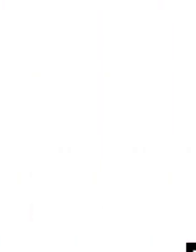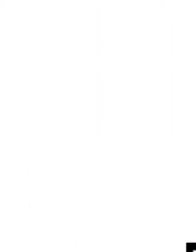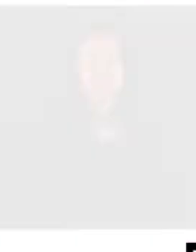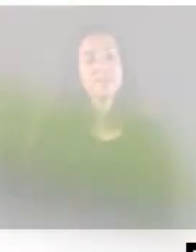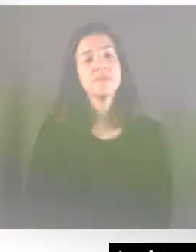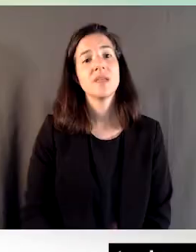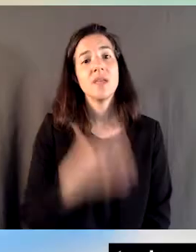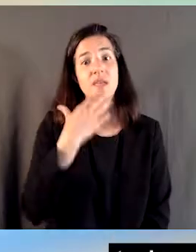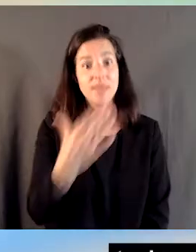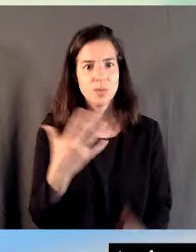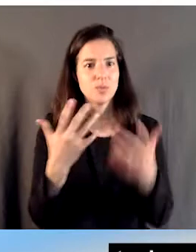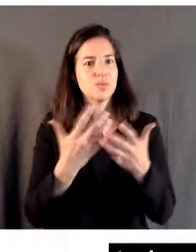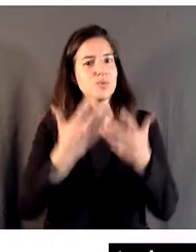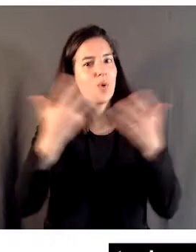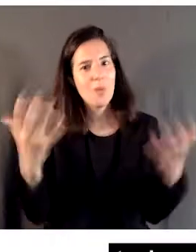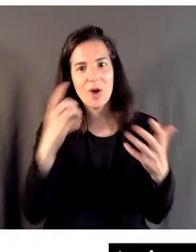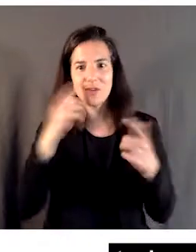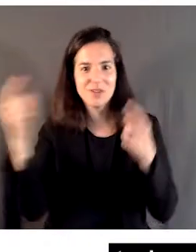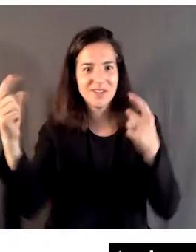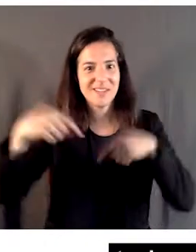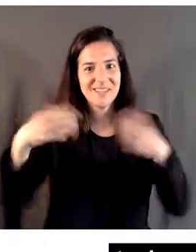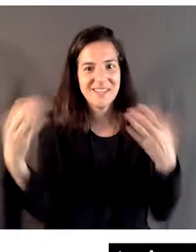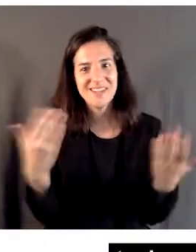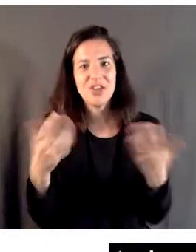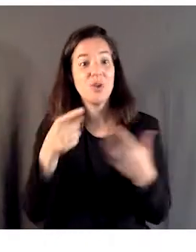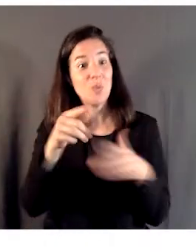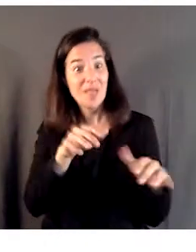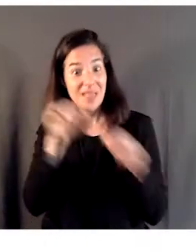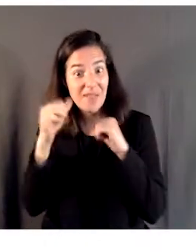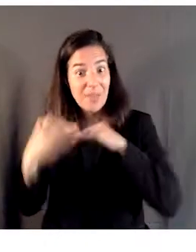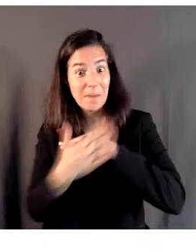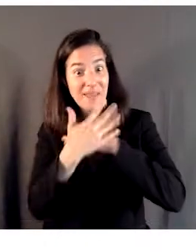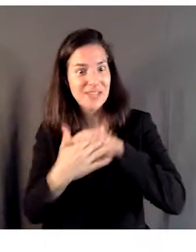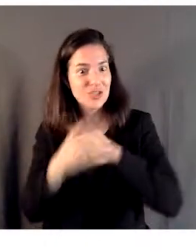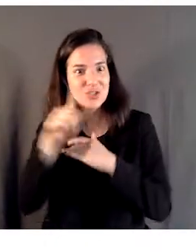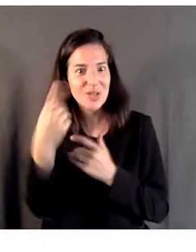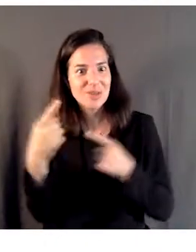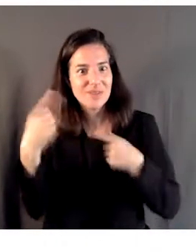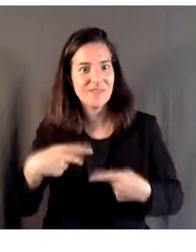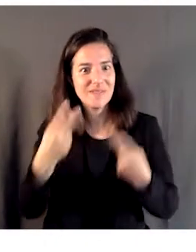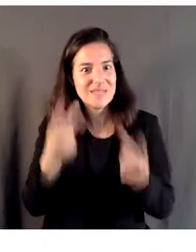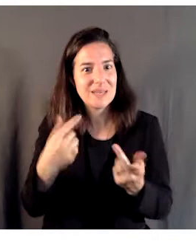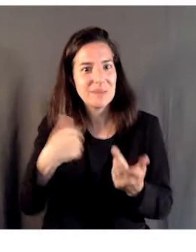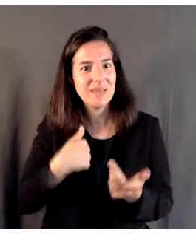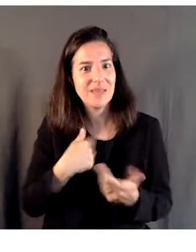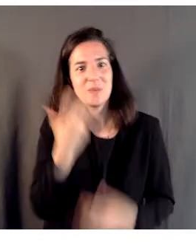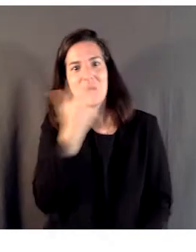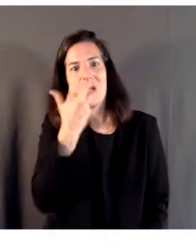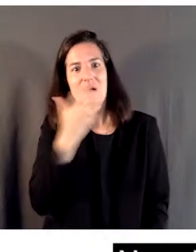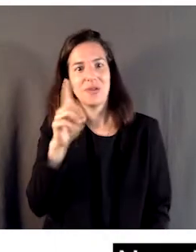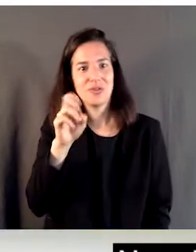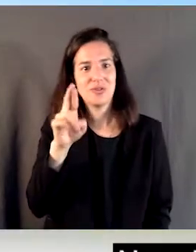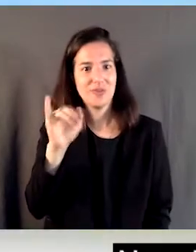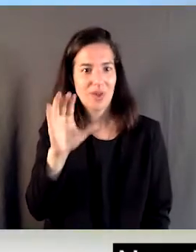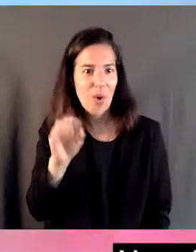thank you so much for being here, and to leave the beach just to see me. My God, DeRico, you are sweet. Thank you. Of course, of course.